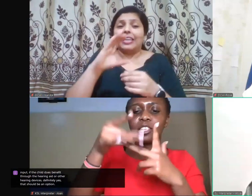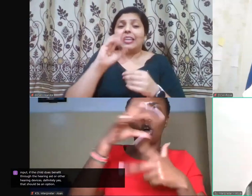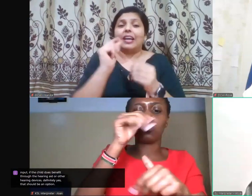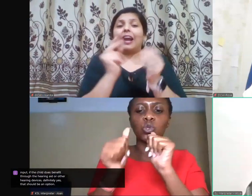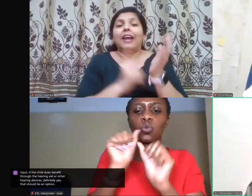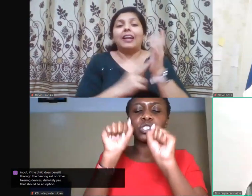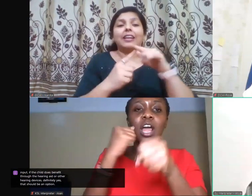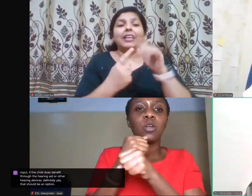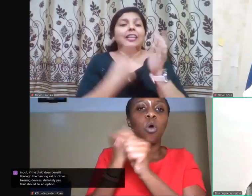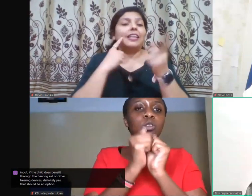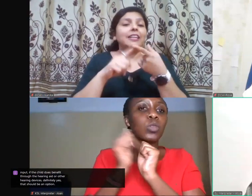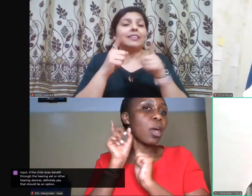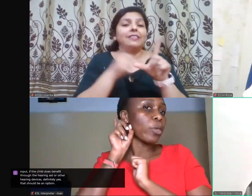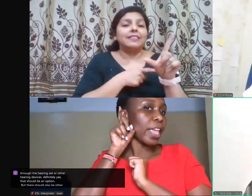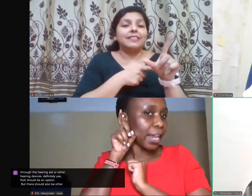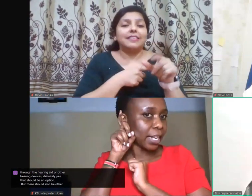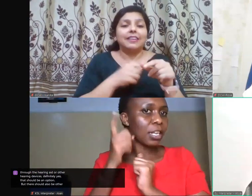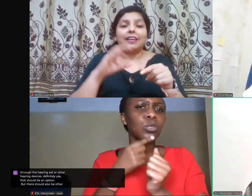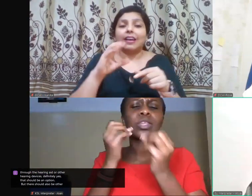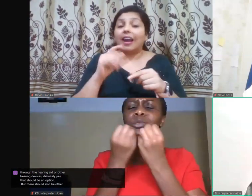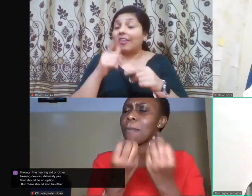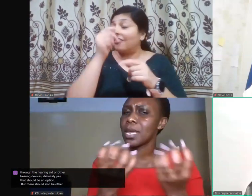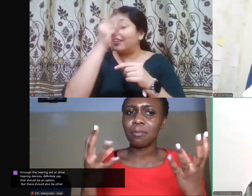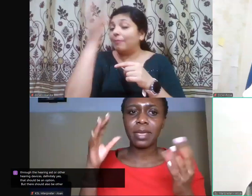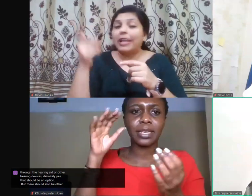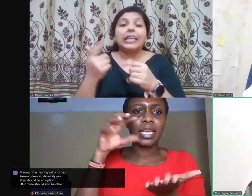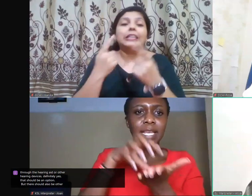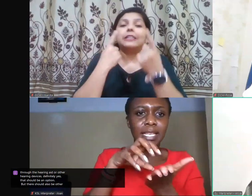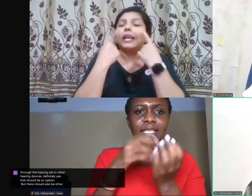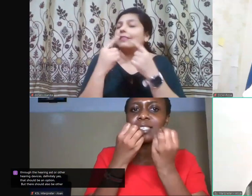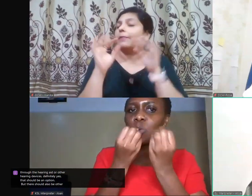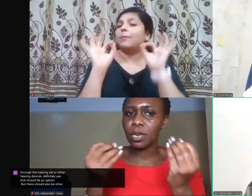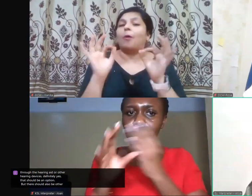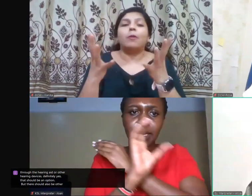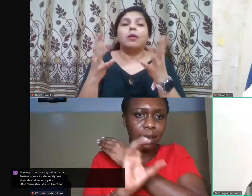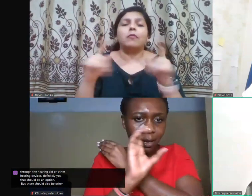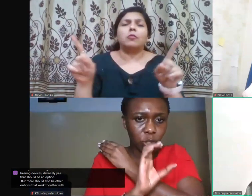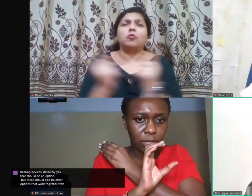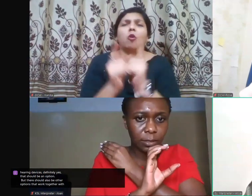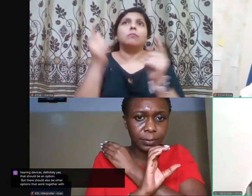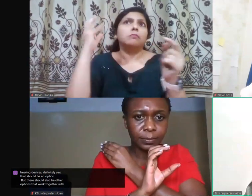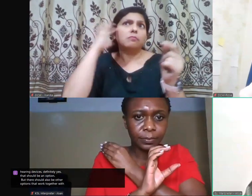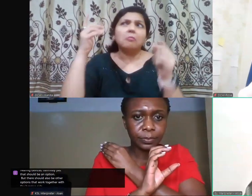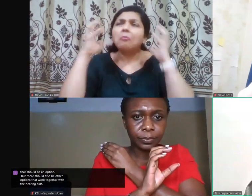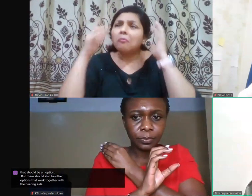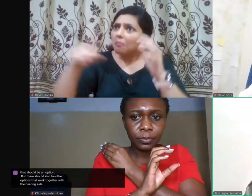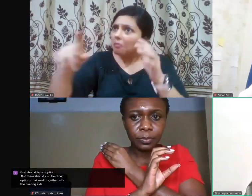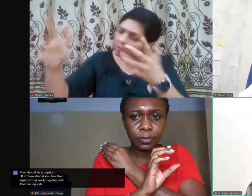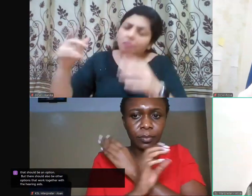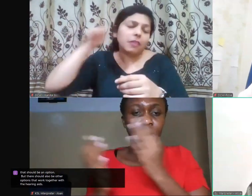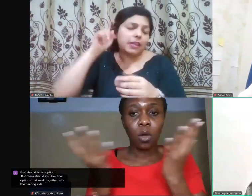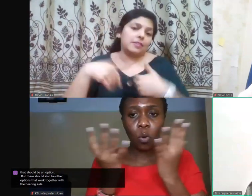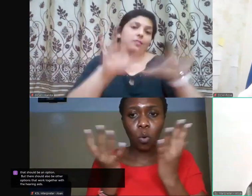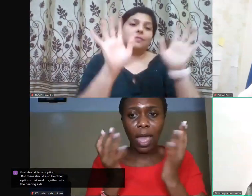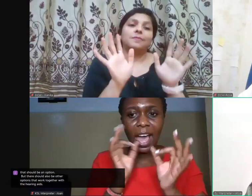the hearing aid. So there are so many places, so many countries where the testing is